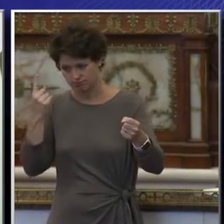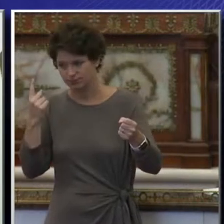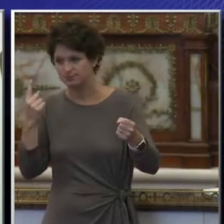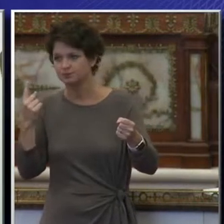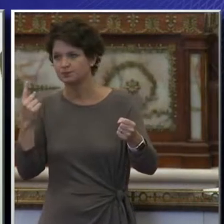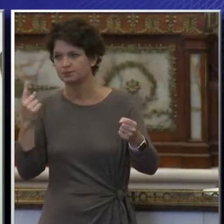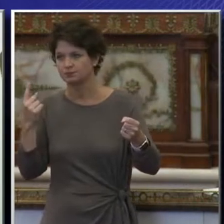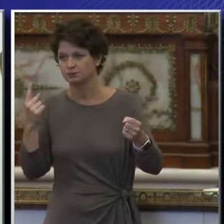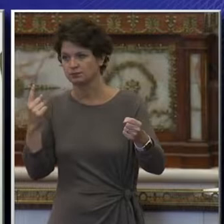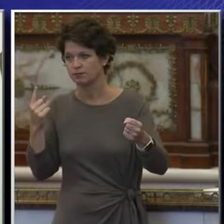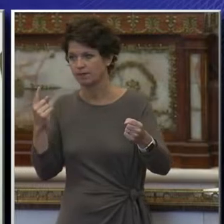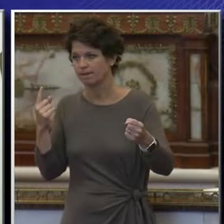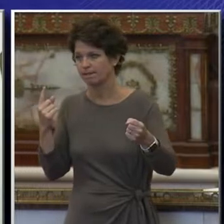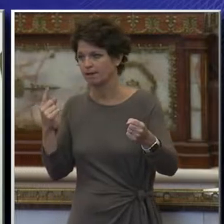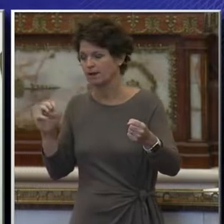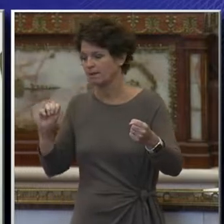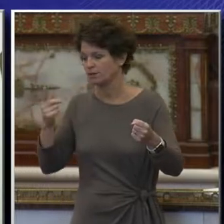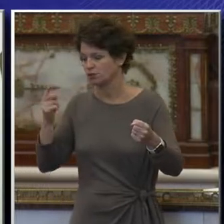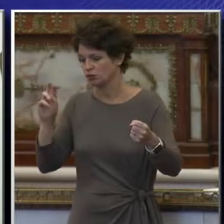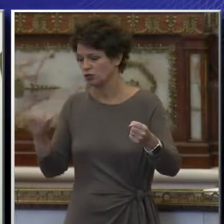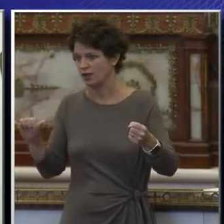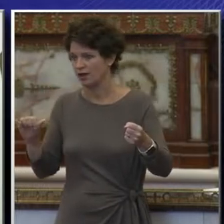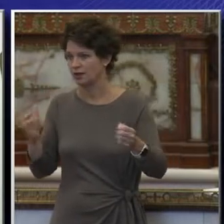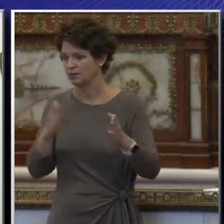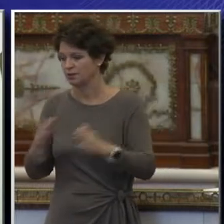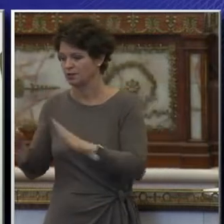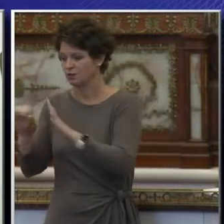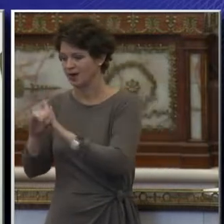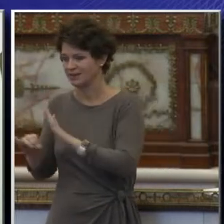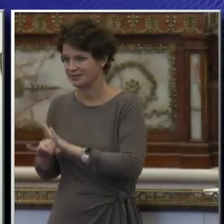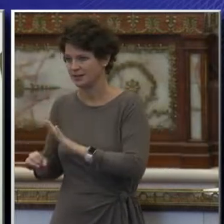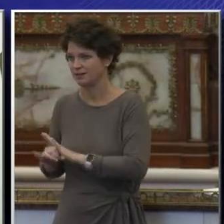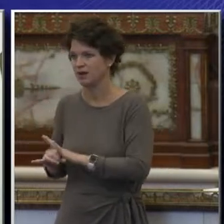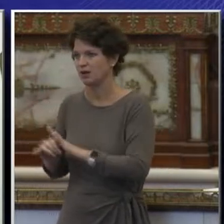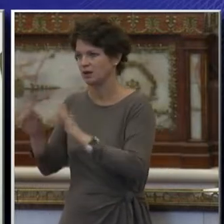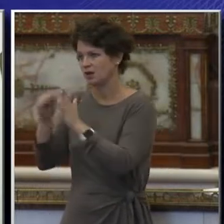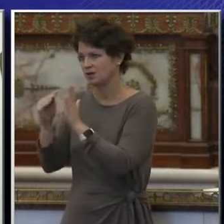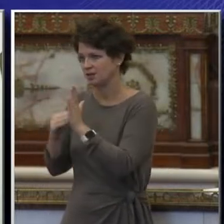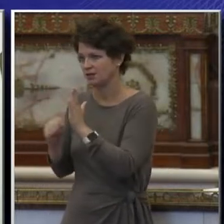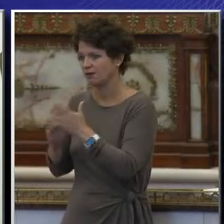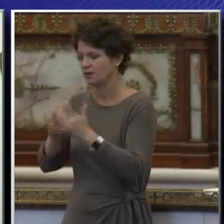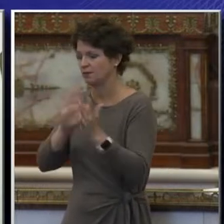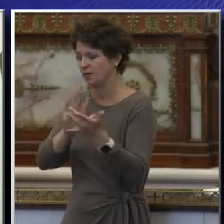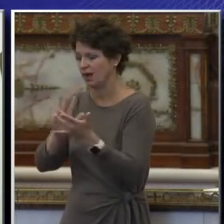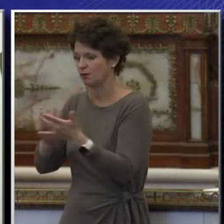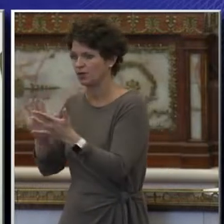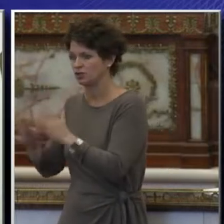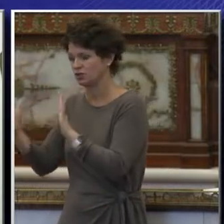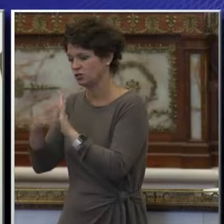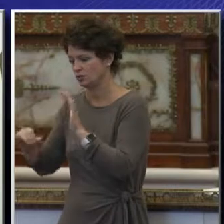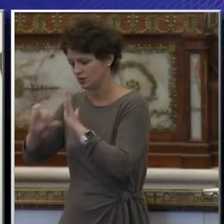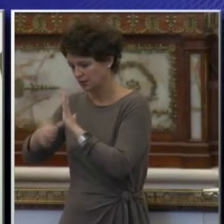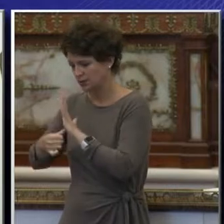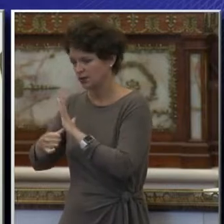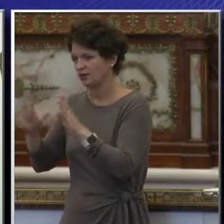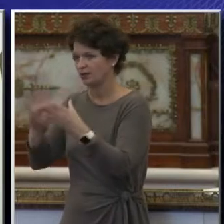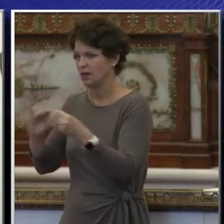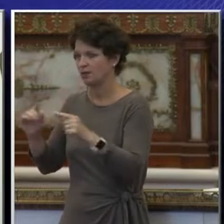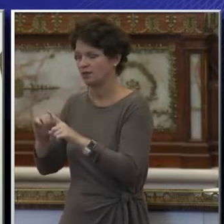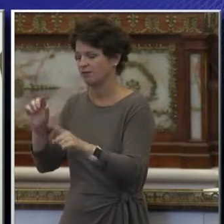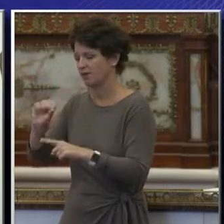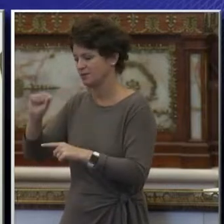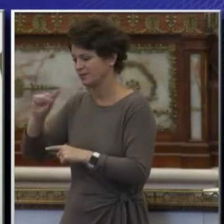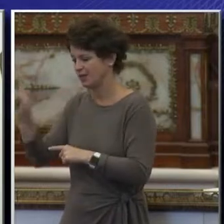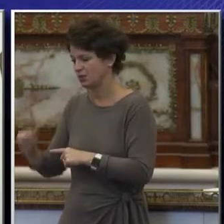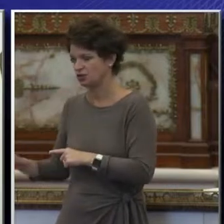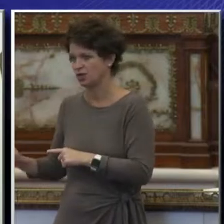you're, this is to Mr. Gray, you're in the process of identifying a consultant to help with the community outreach. And to echo the commentary made by Councilmember